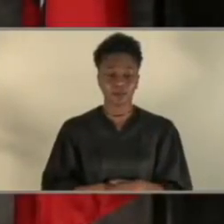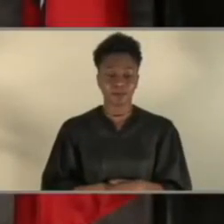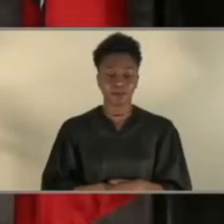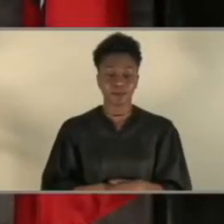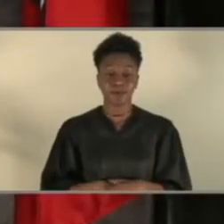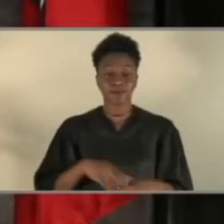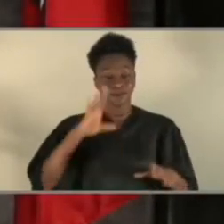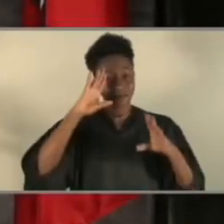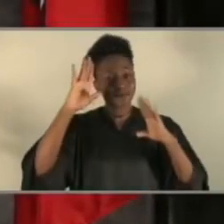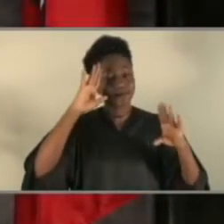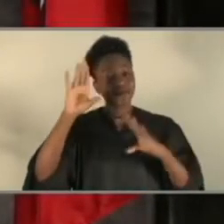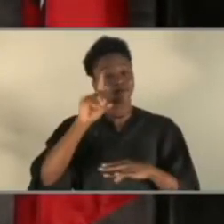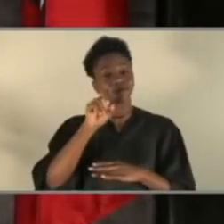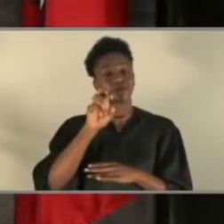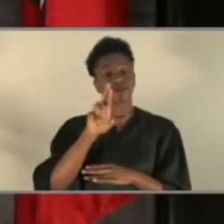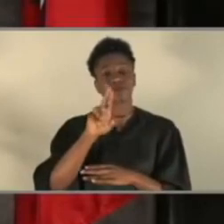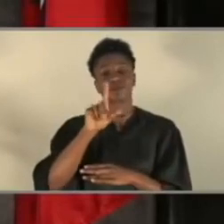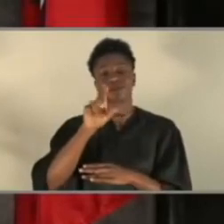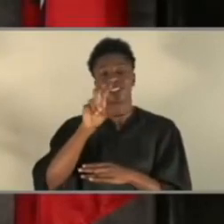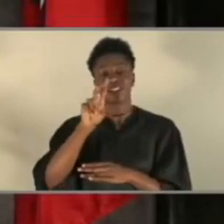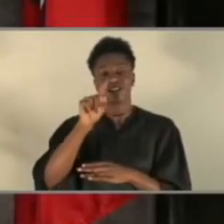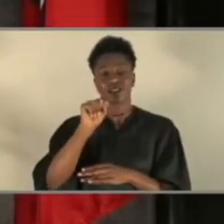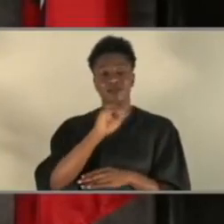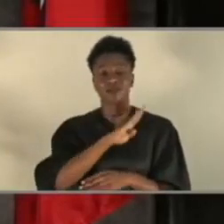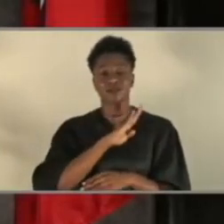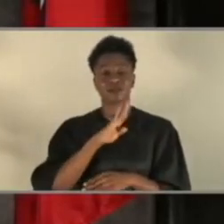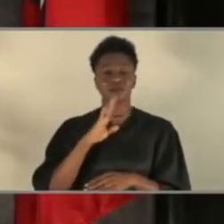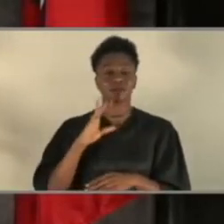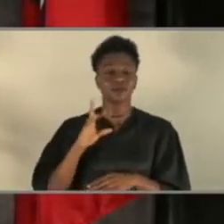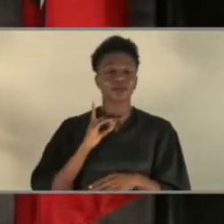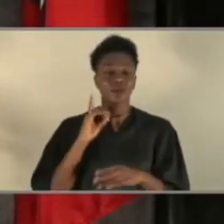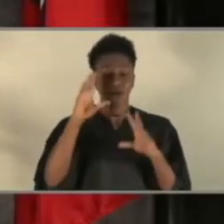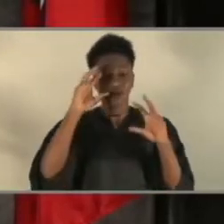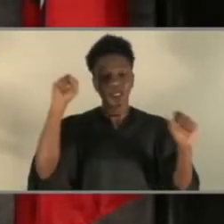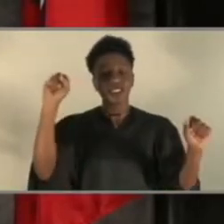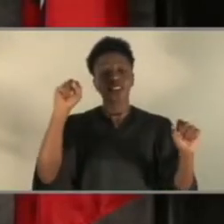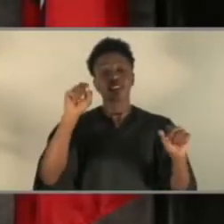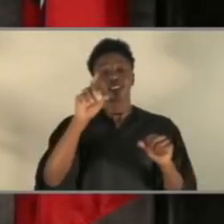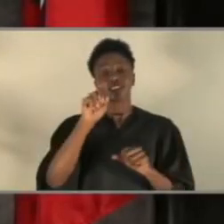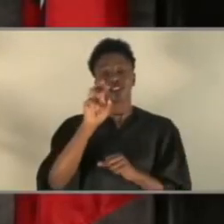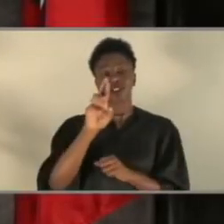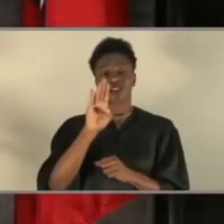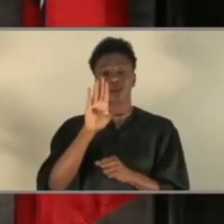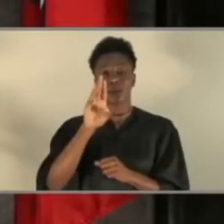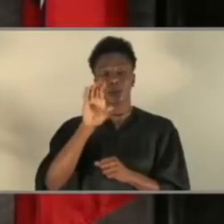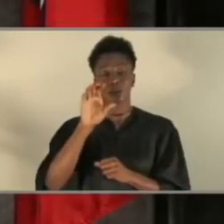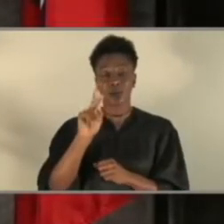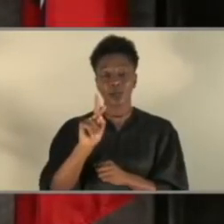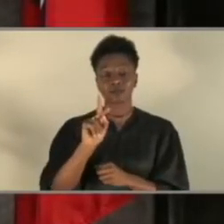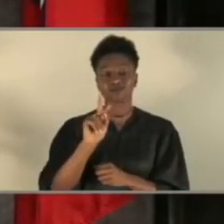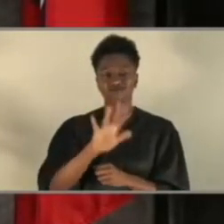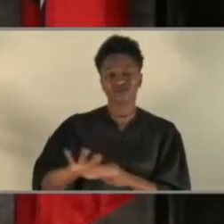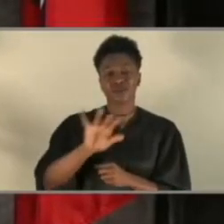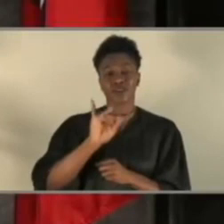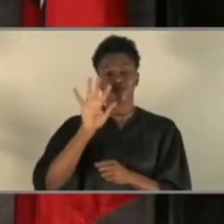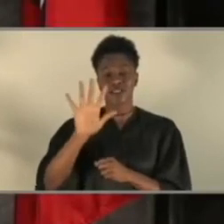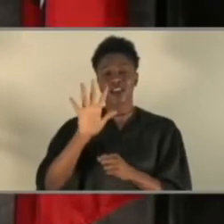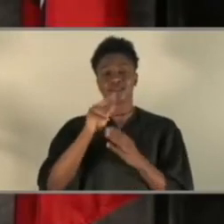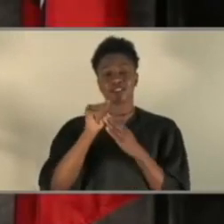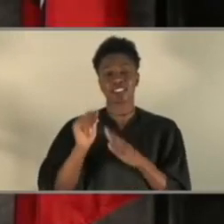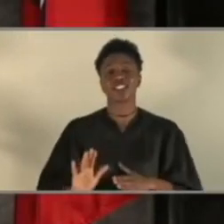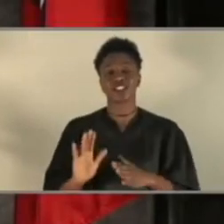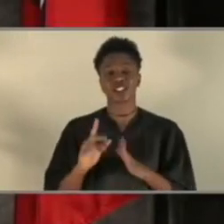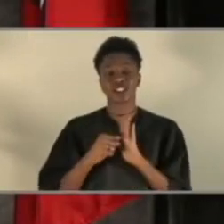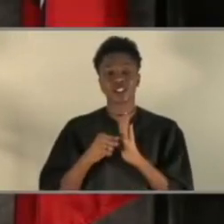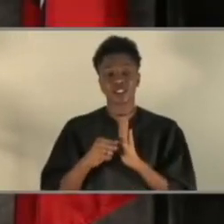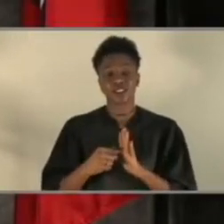Superintendent Dr. Levitt, Board of Education President Dr. Buck, District 5 Board Member Irene Gadsden-Hines, other